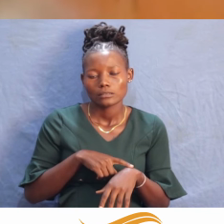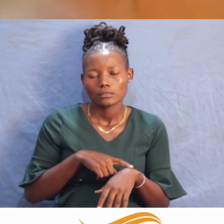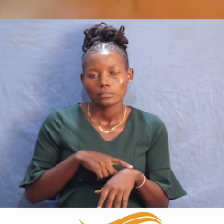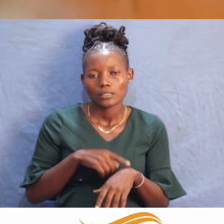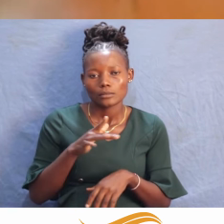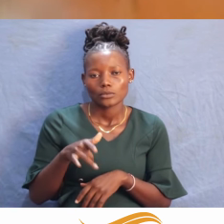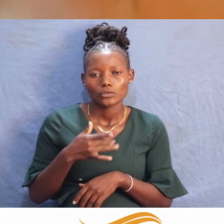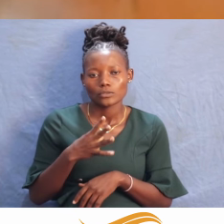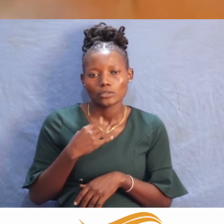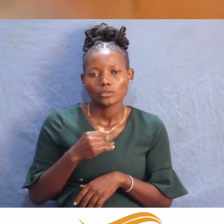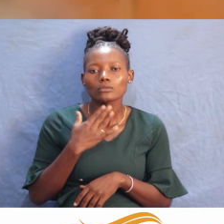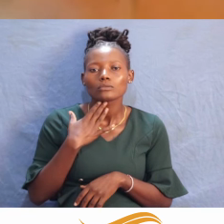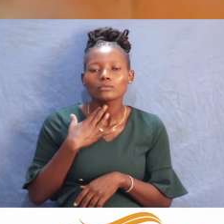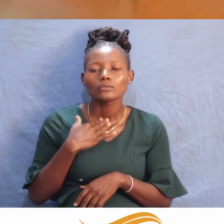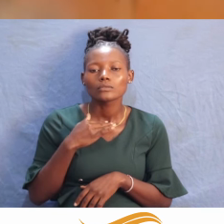thirst as an indicator for